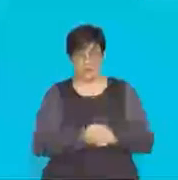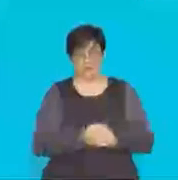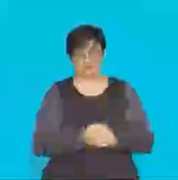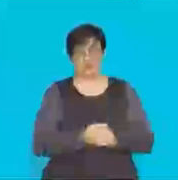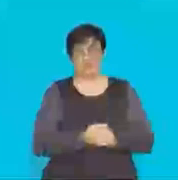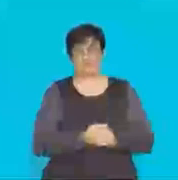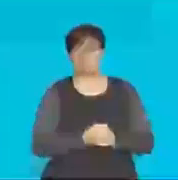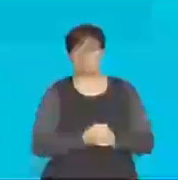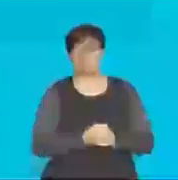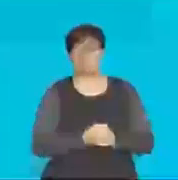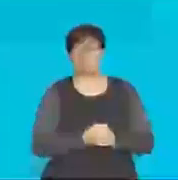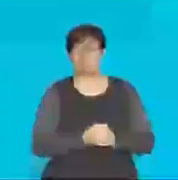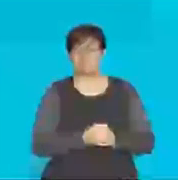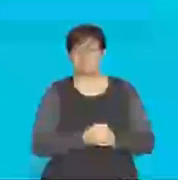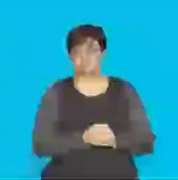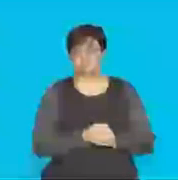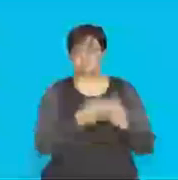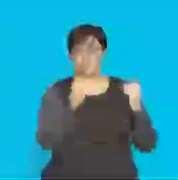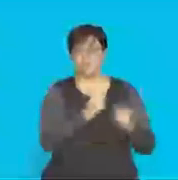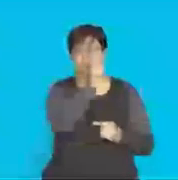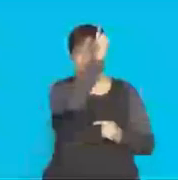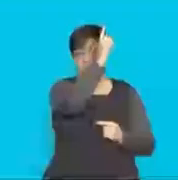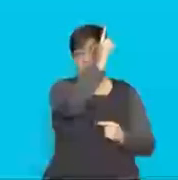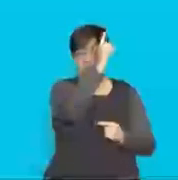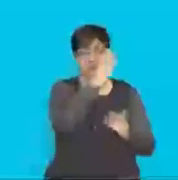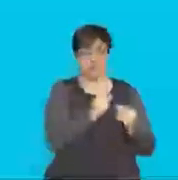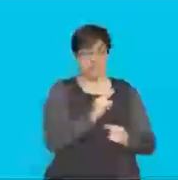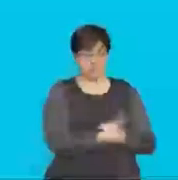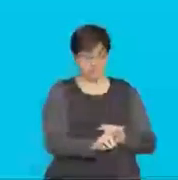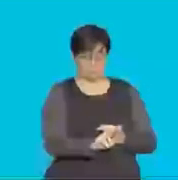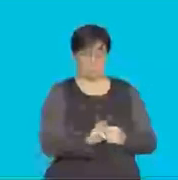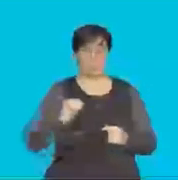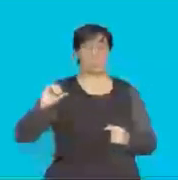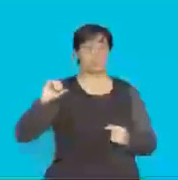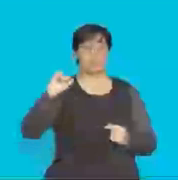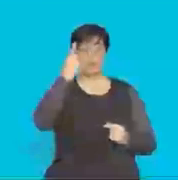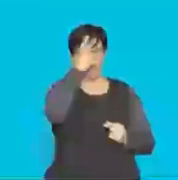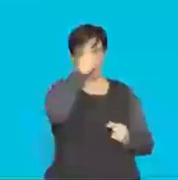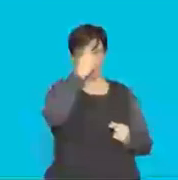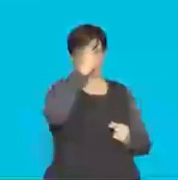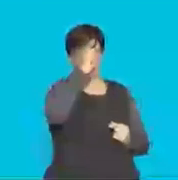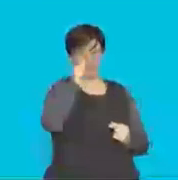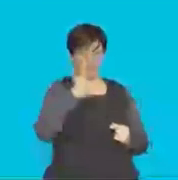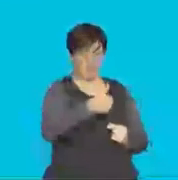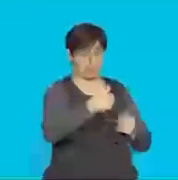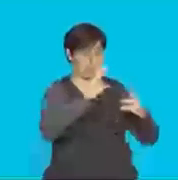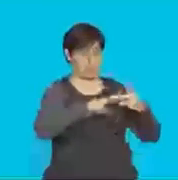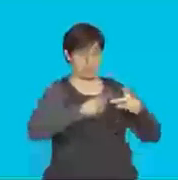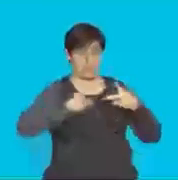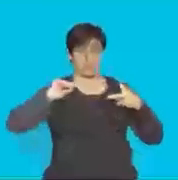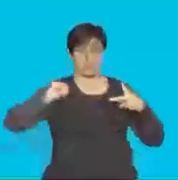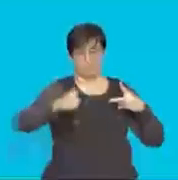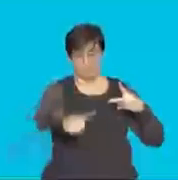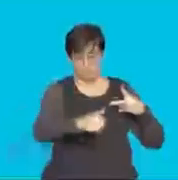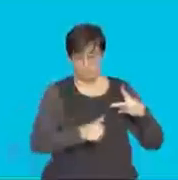different offsprings. And when we illustrate numbers along this side of the diagram or on either the left and right